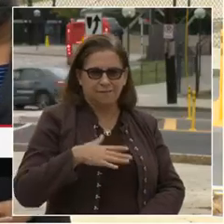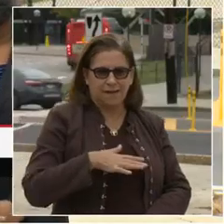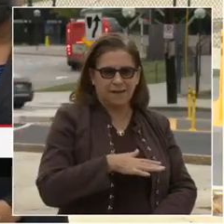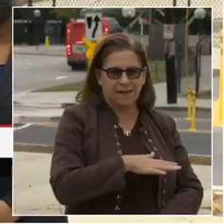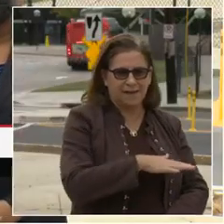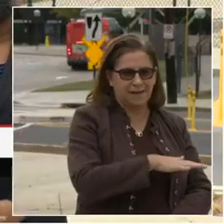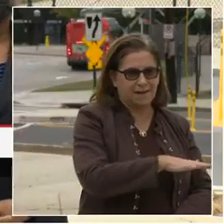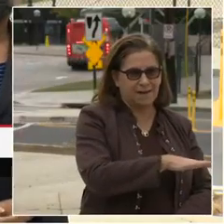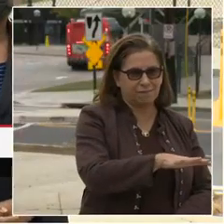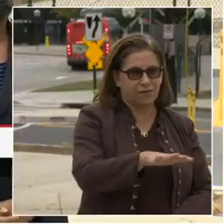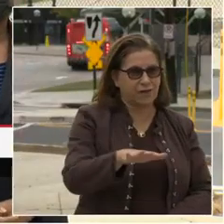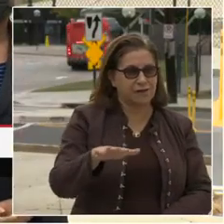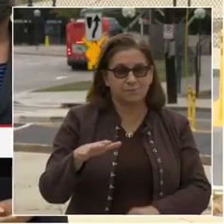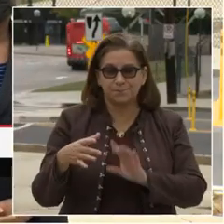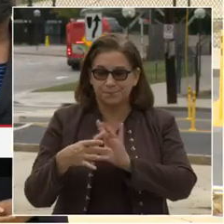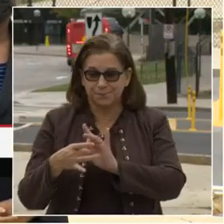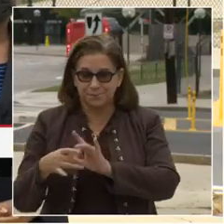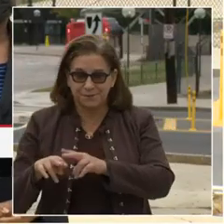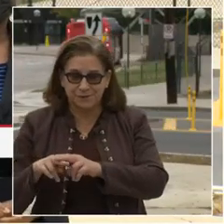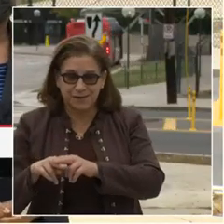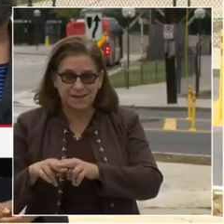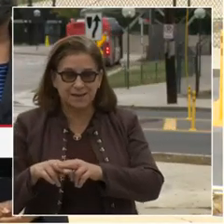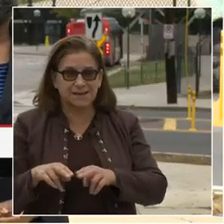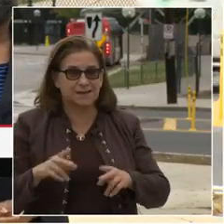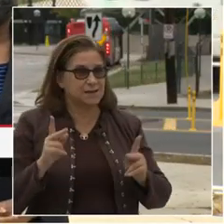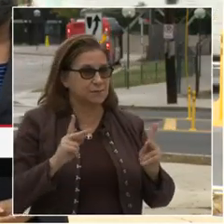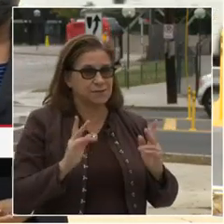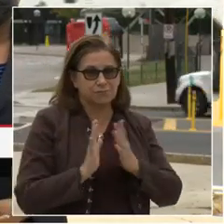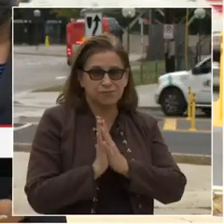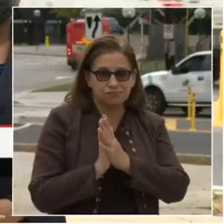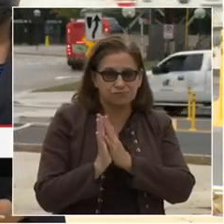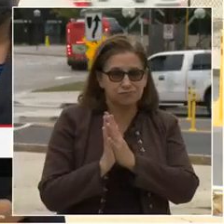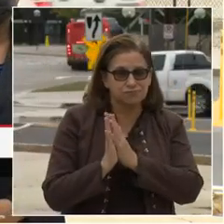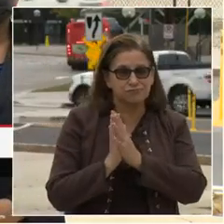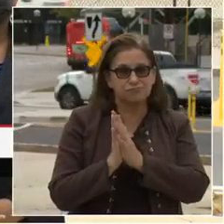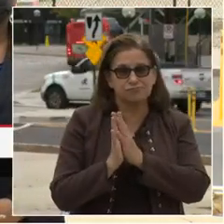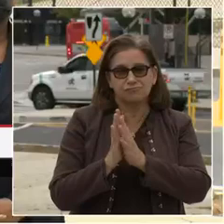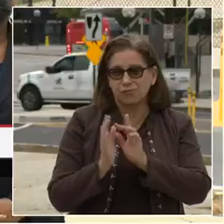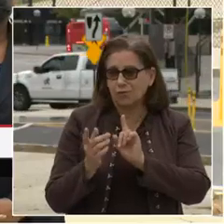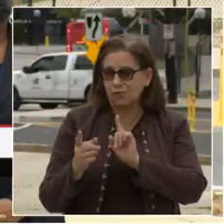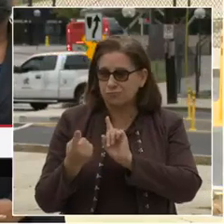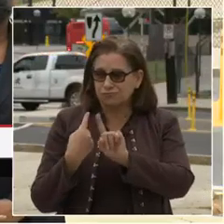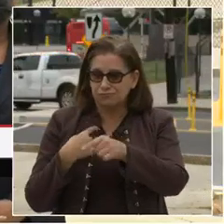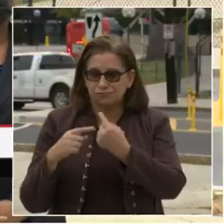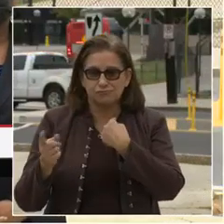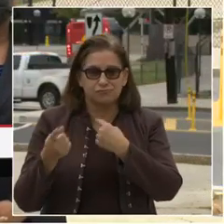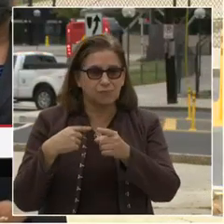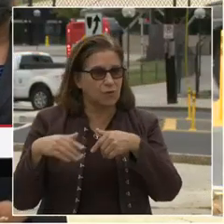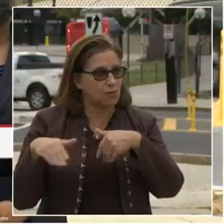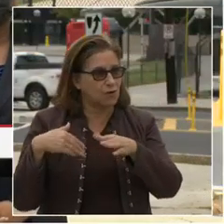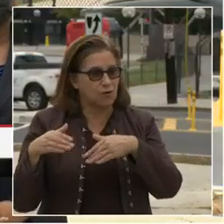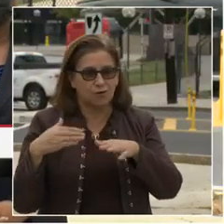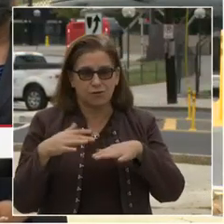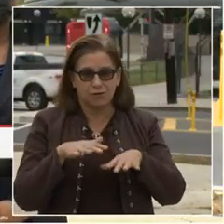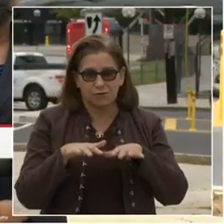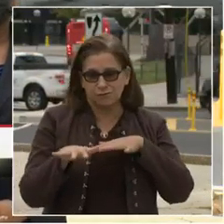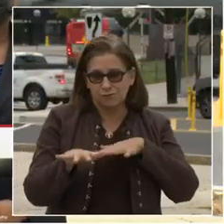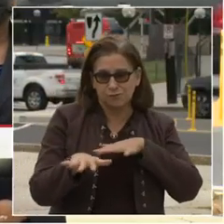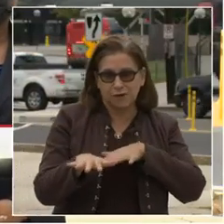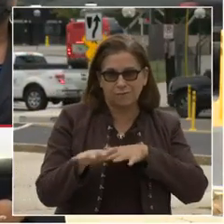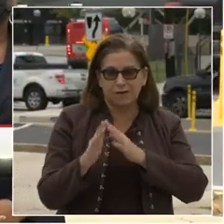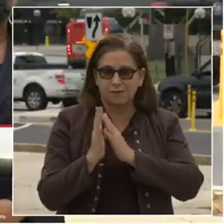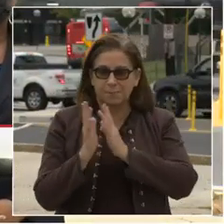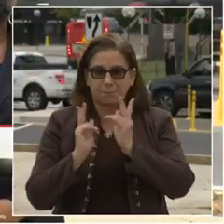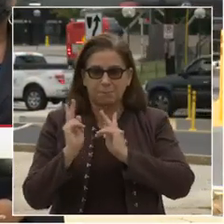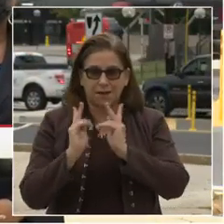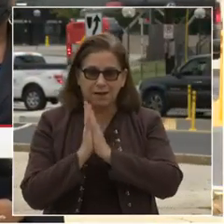station. So a lot of people walk to the metro station from the neighborhood, from both sides, the D.C. side, the Maryland side. Children walk to Coolidge